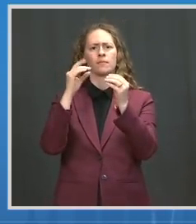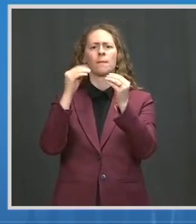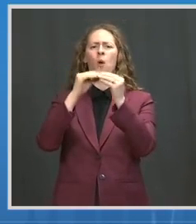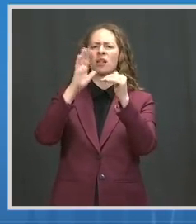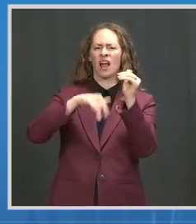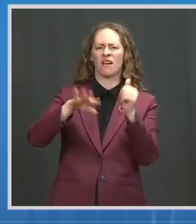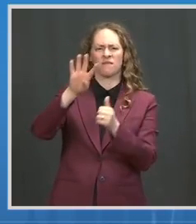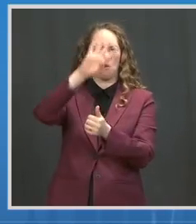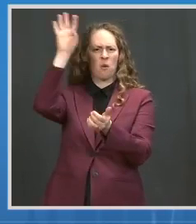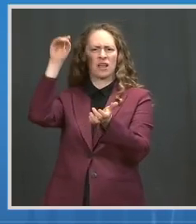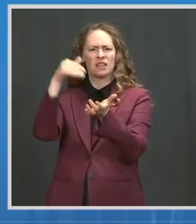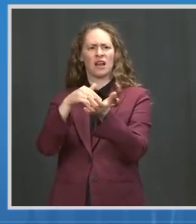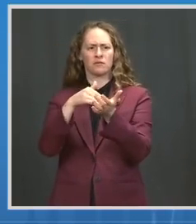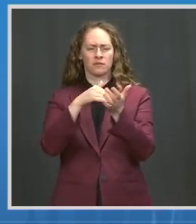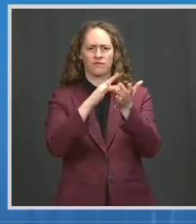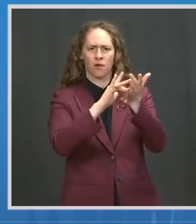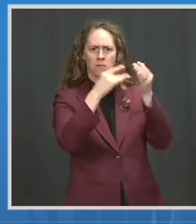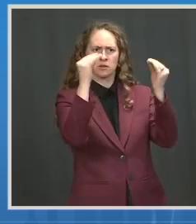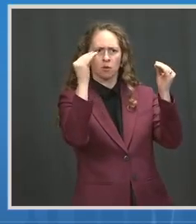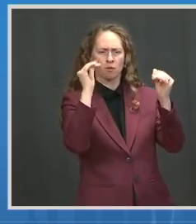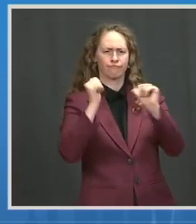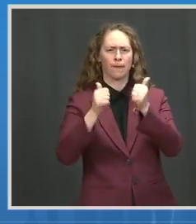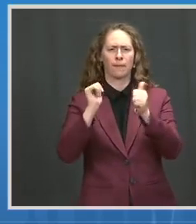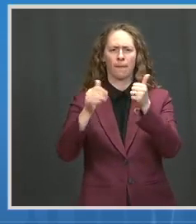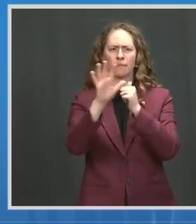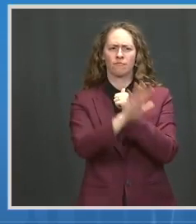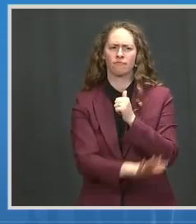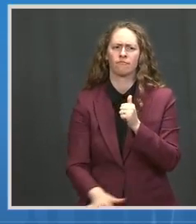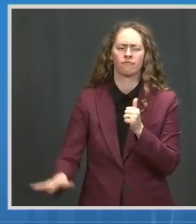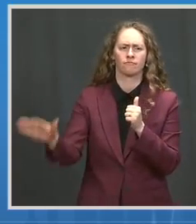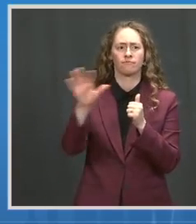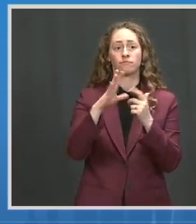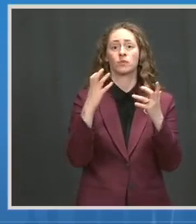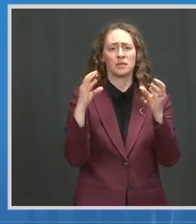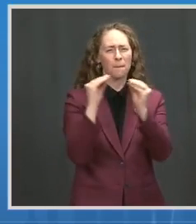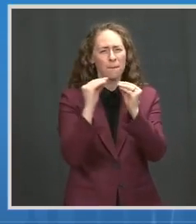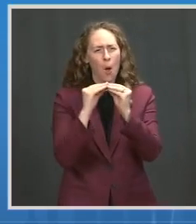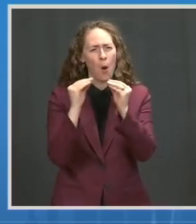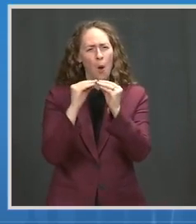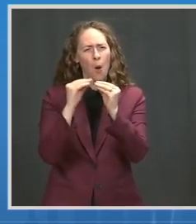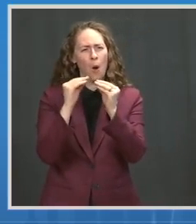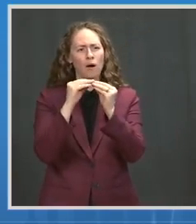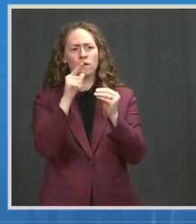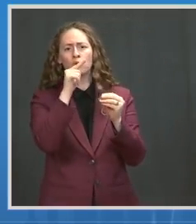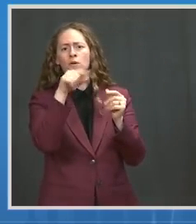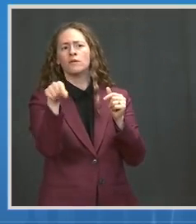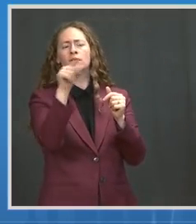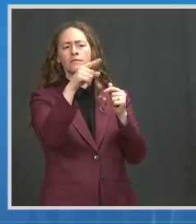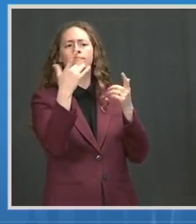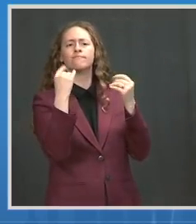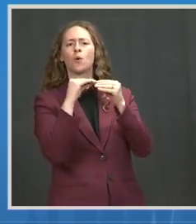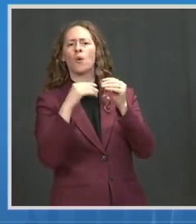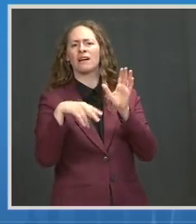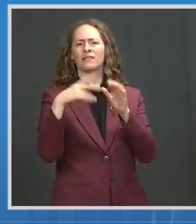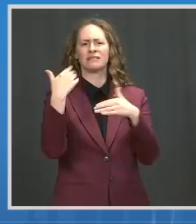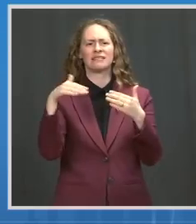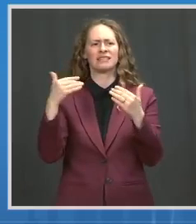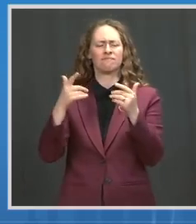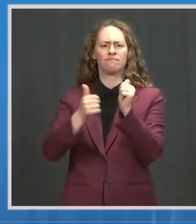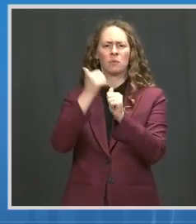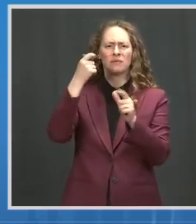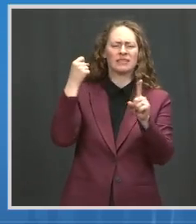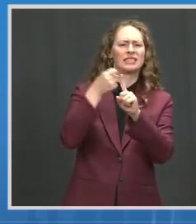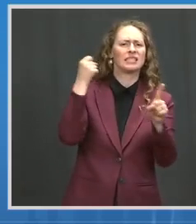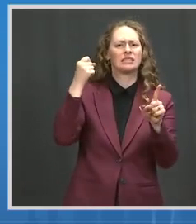risk. We understand not everyone can operate on a 9-to-5 schedule, as Andy said. So